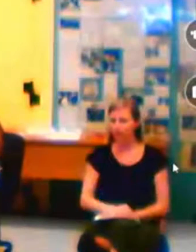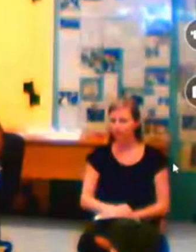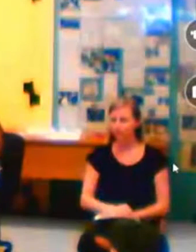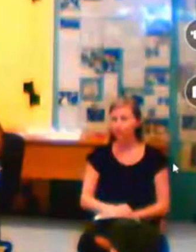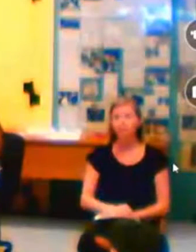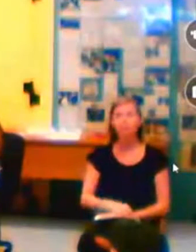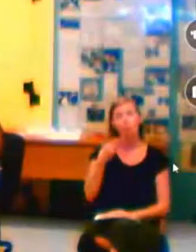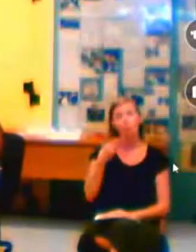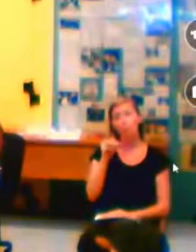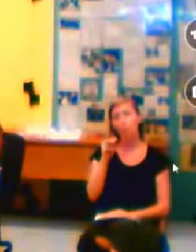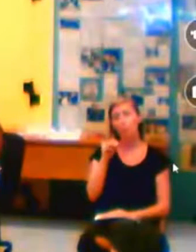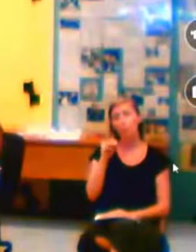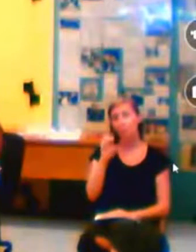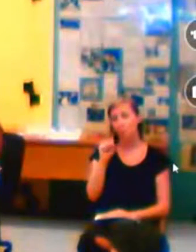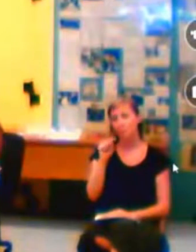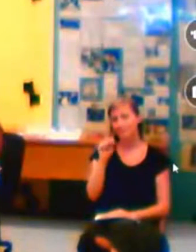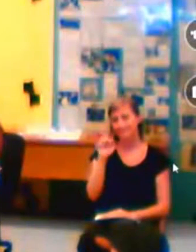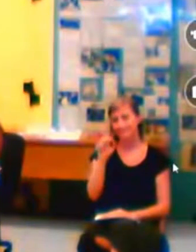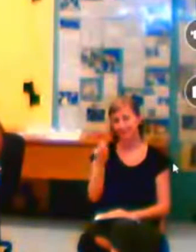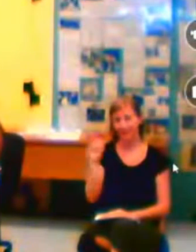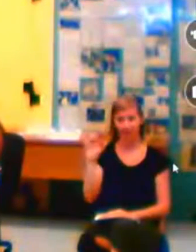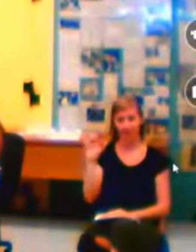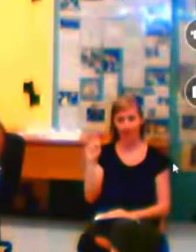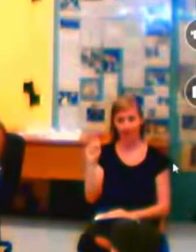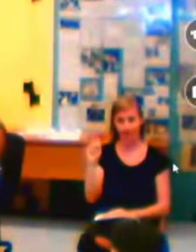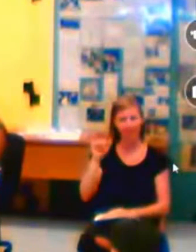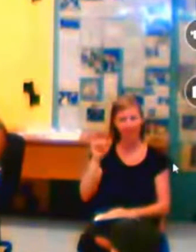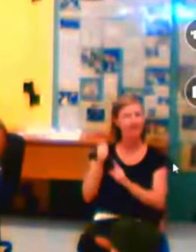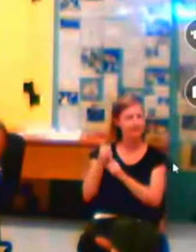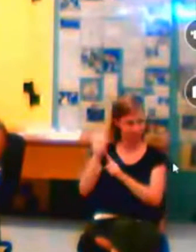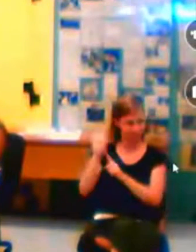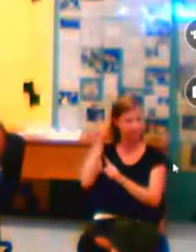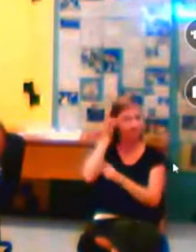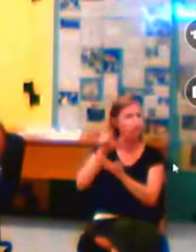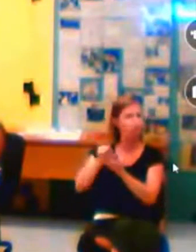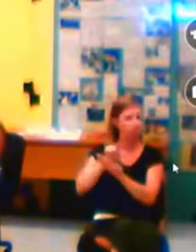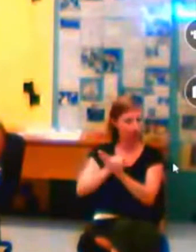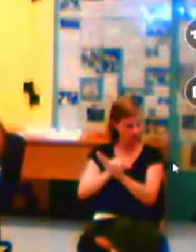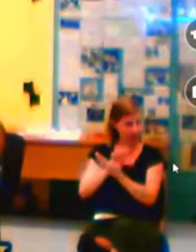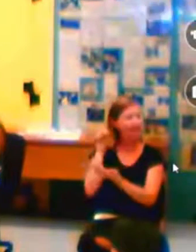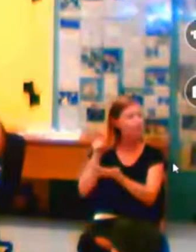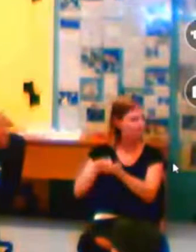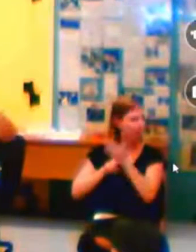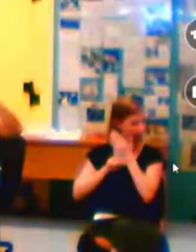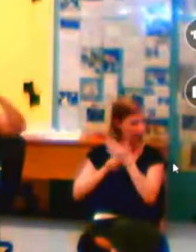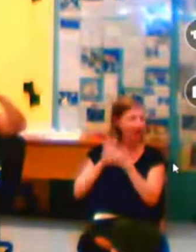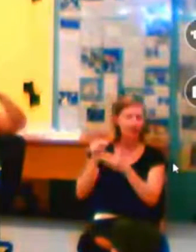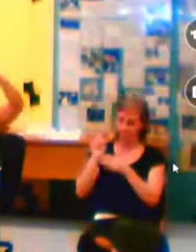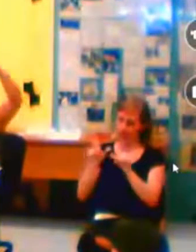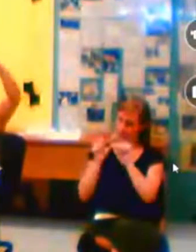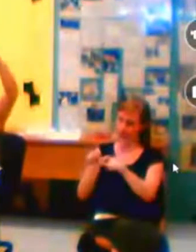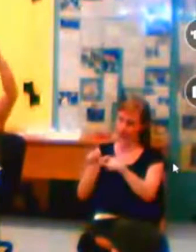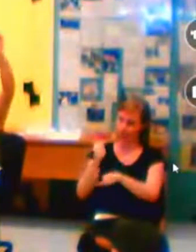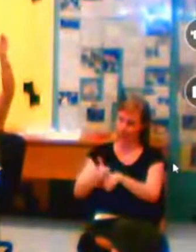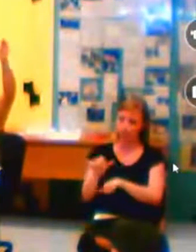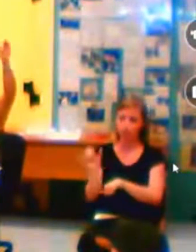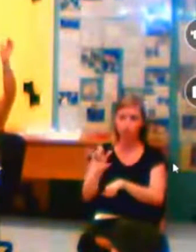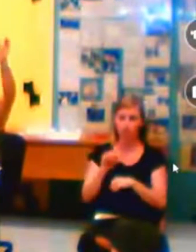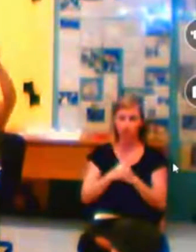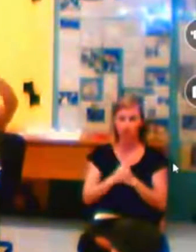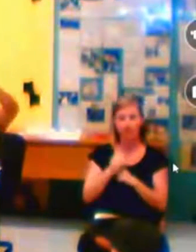waiver services, and so benefits currently available under these programs must be maintained.